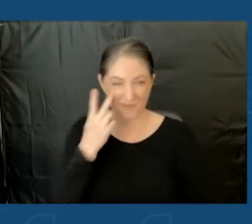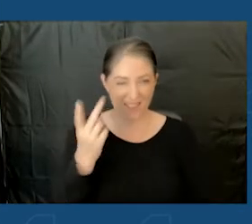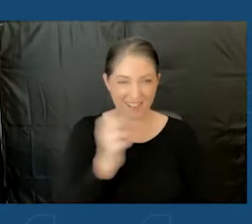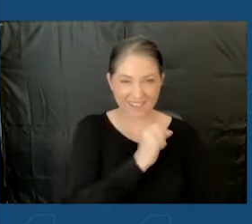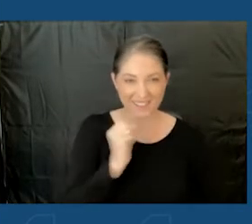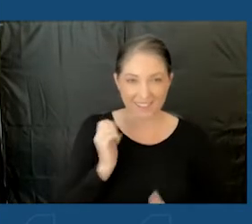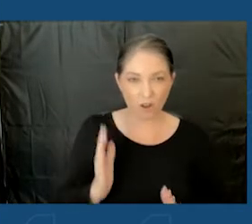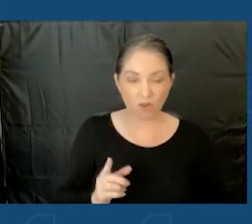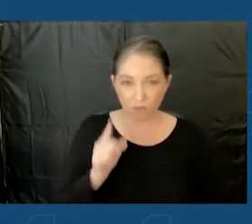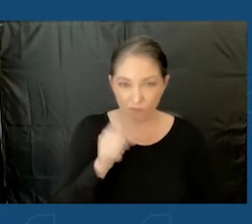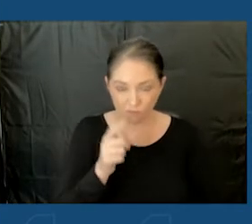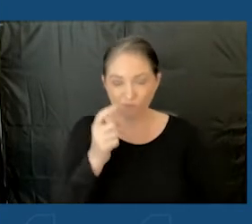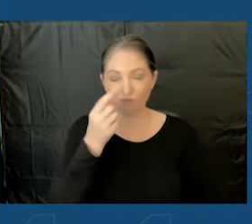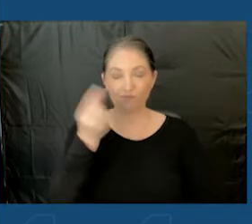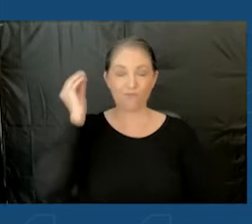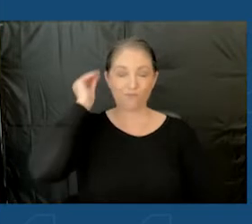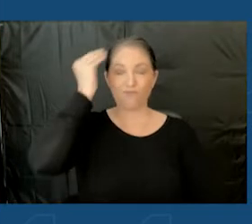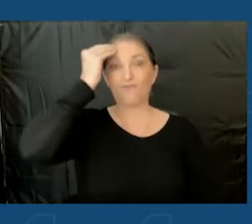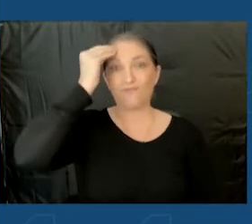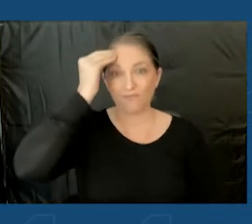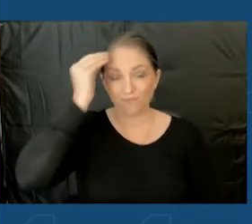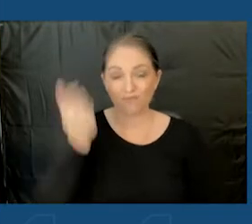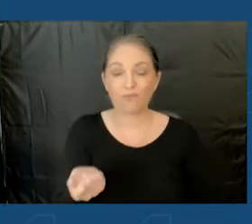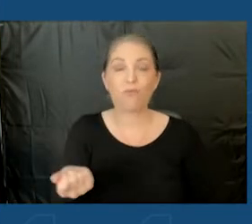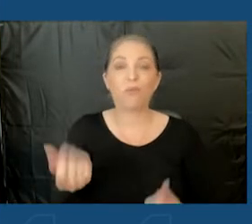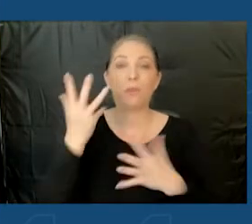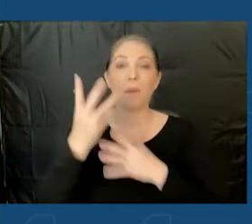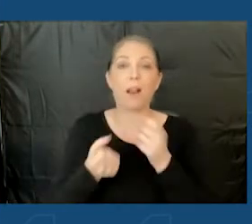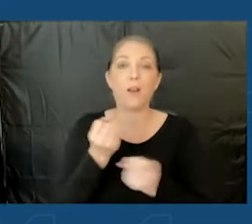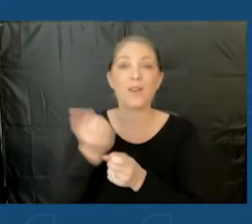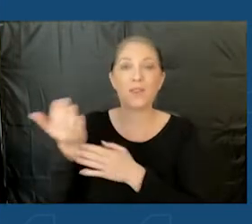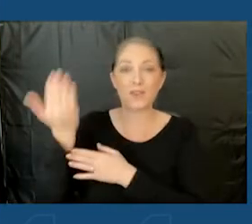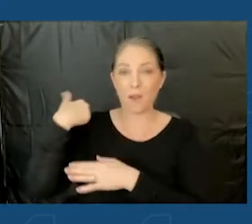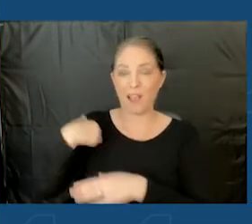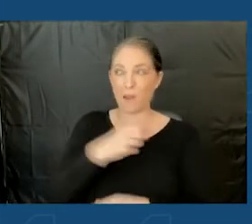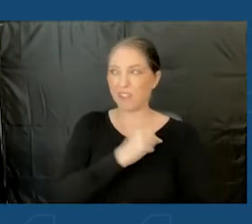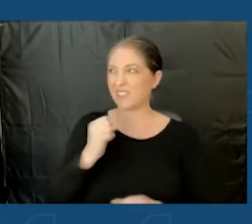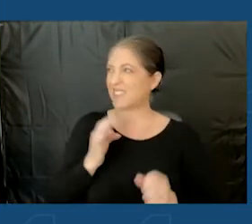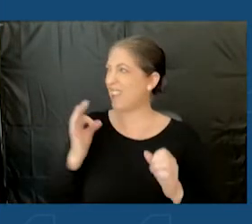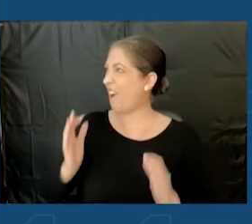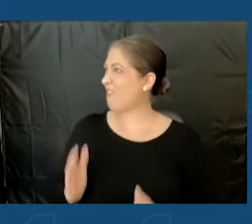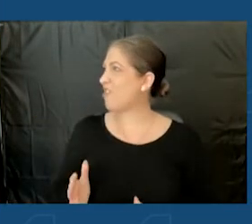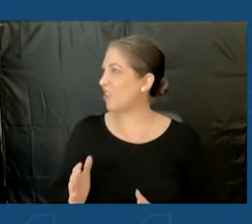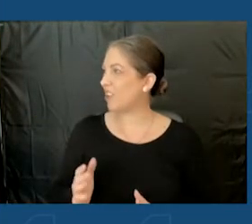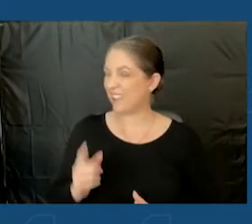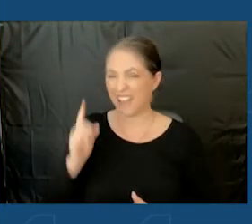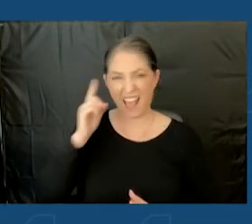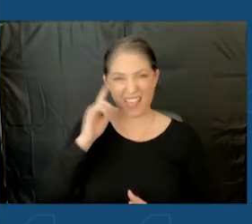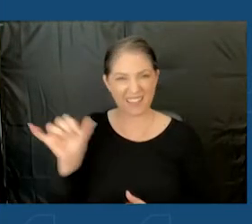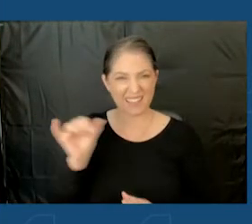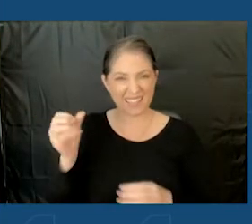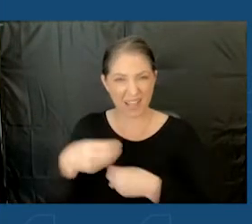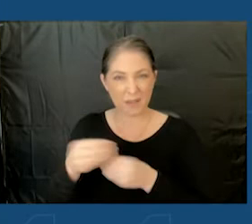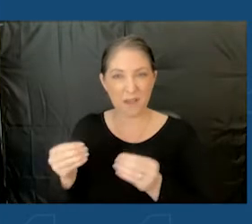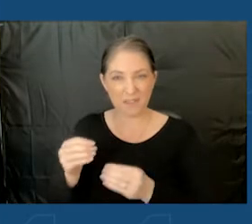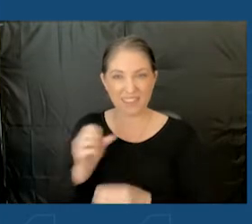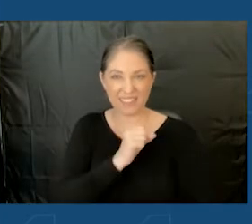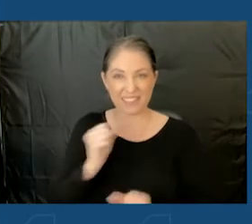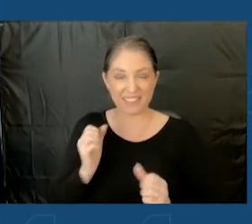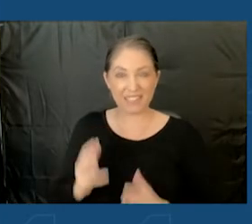was a number of years ago when I was a staffer for a senator, probably in the same office you're in, Senator Moynihan's